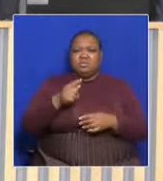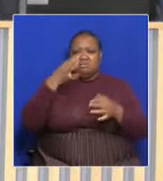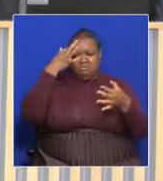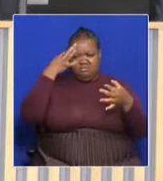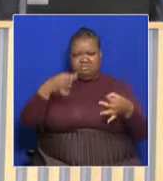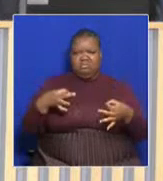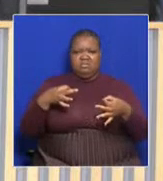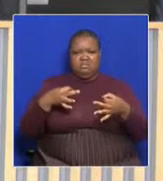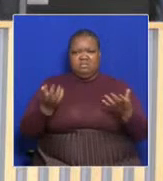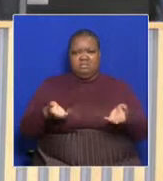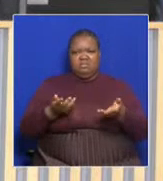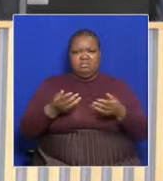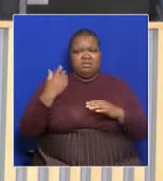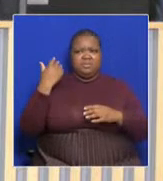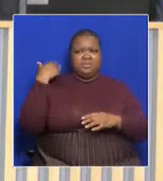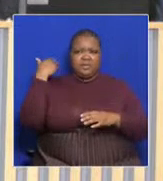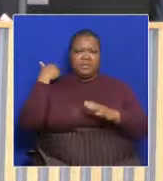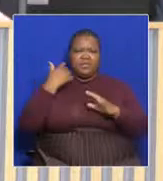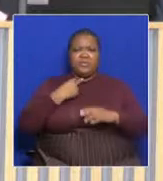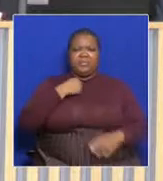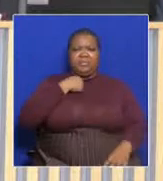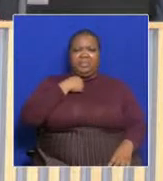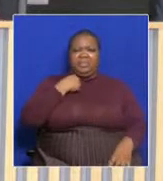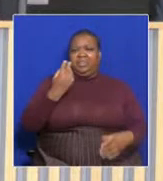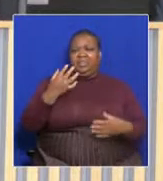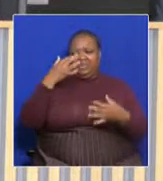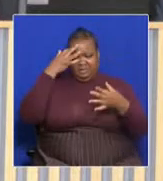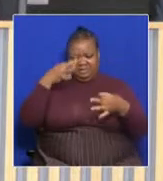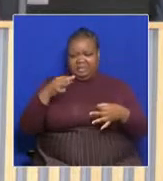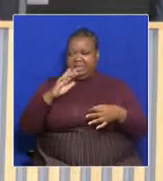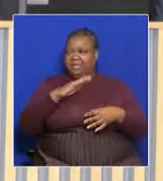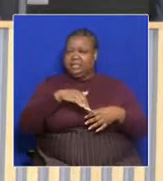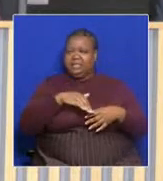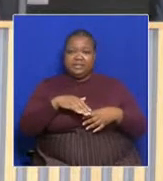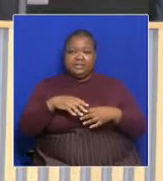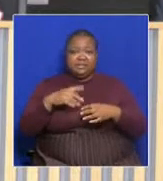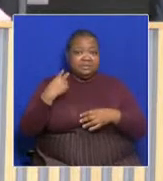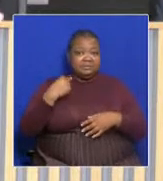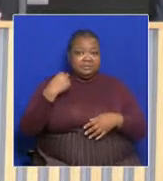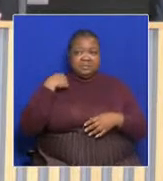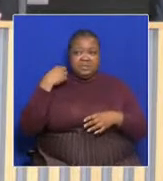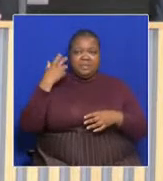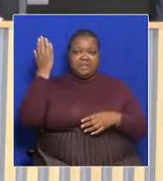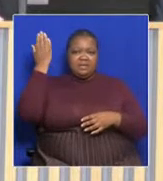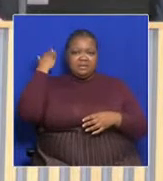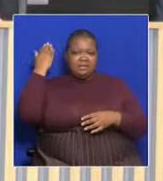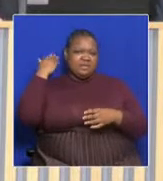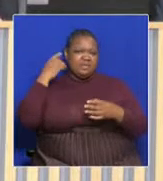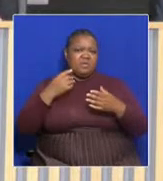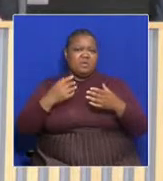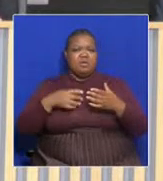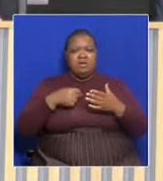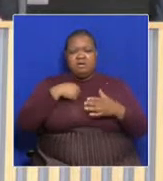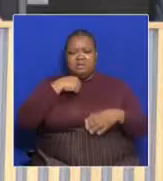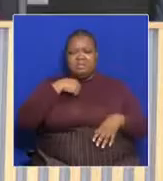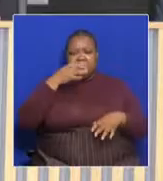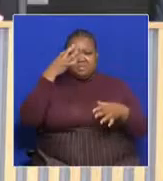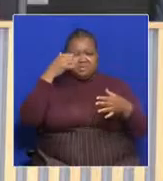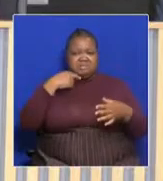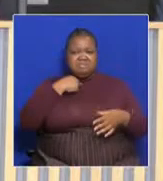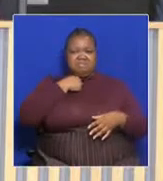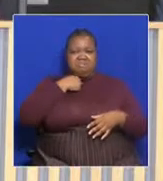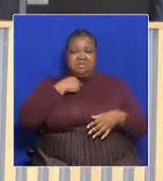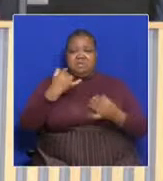previous disappointment that because they disappointed me in the past, I'm going to decide not to call them to